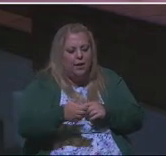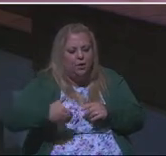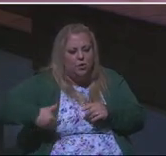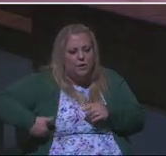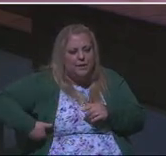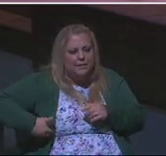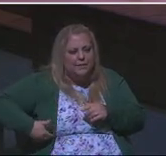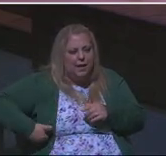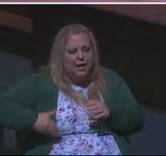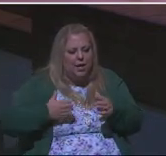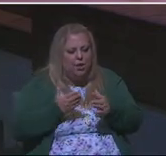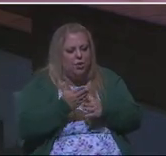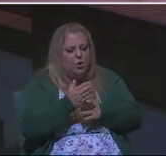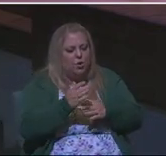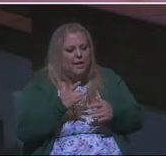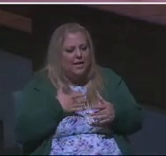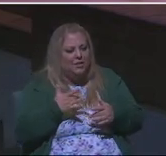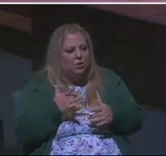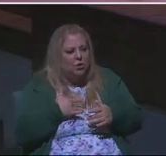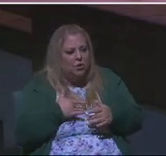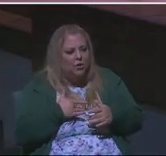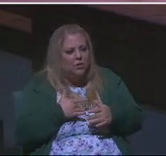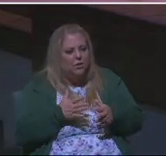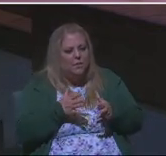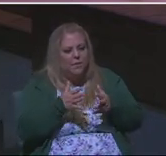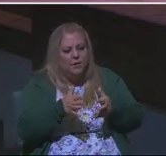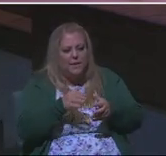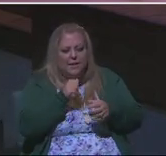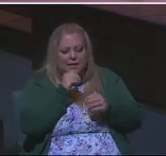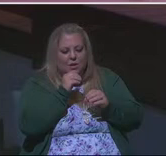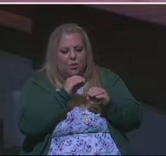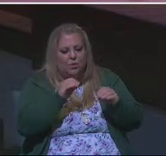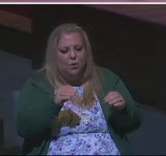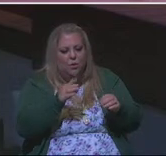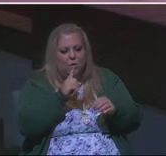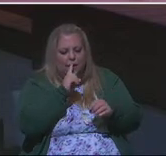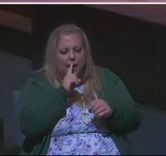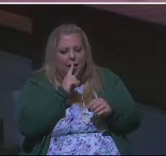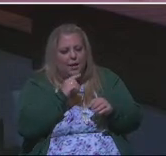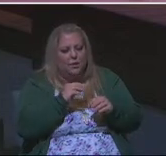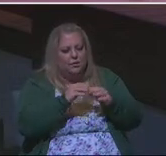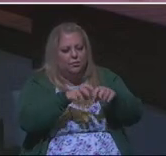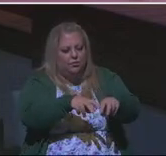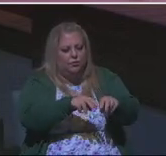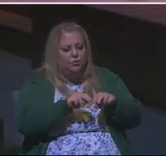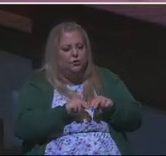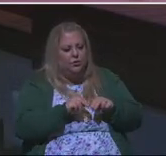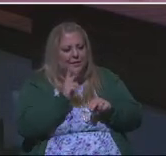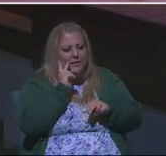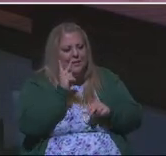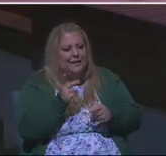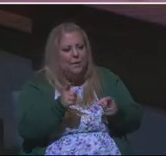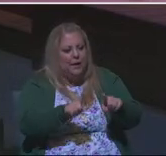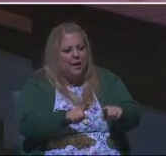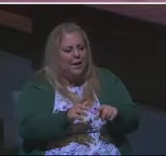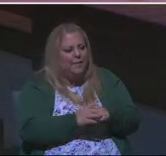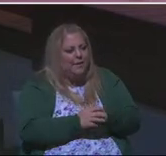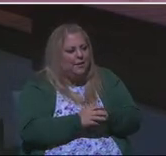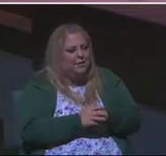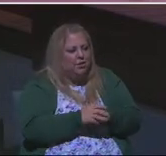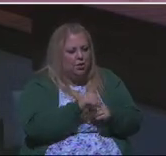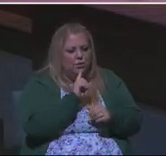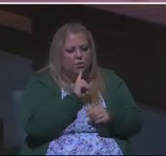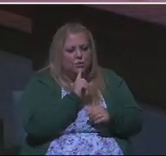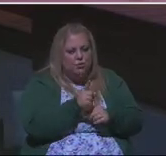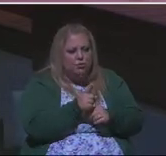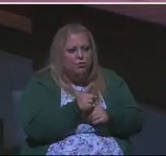into his heart, put him in an airless tomb for 36 hours and see what happens." The truth of the matter is